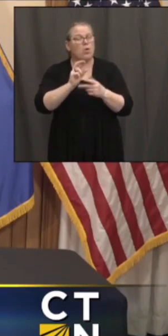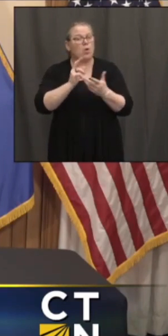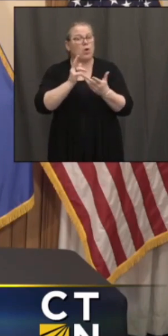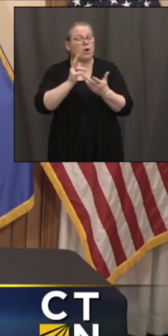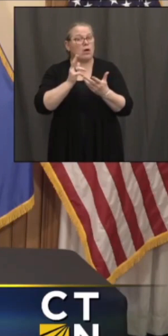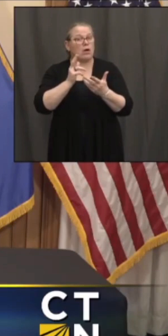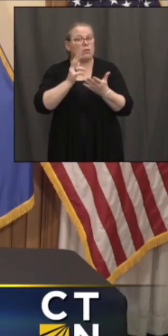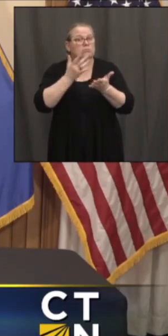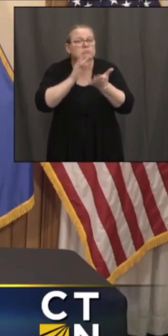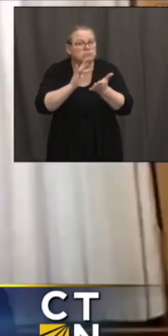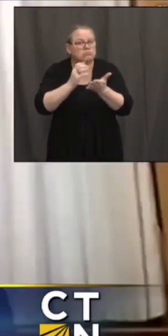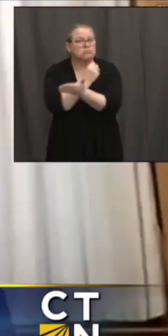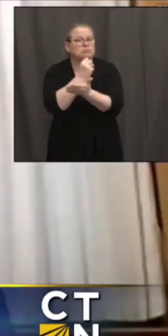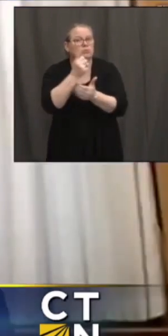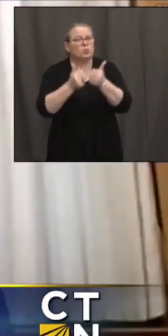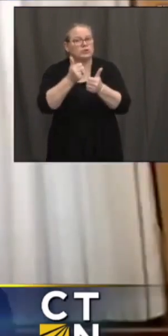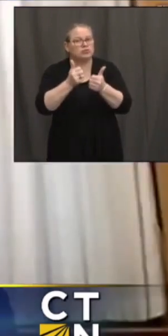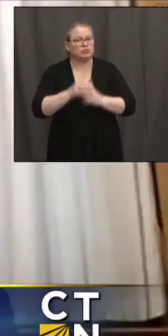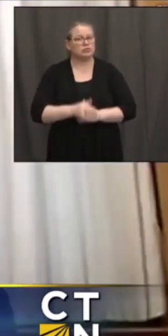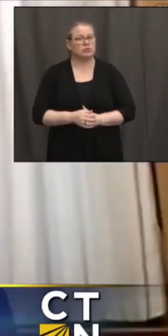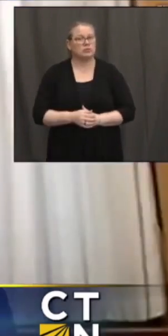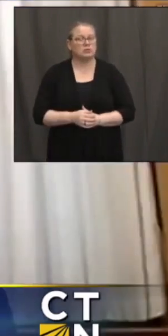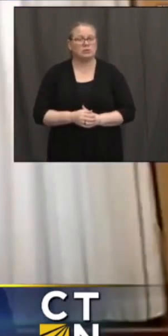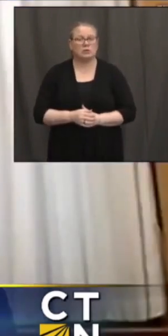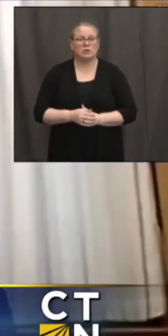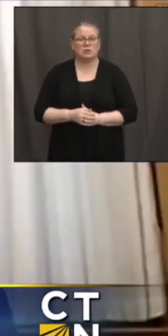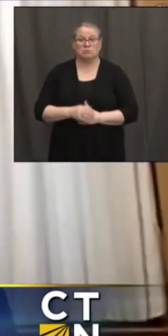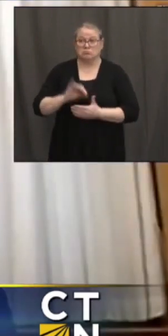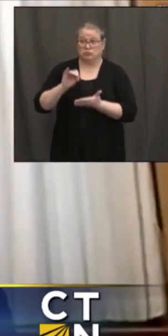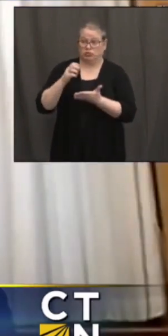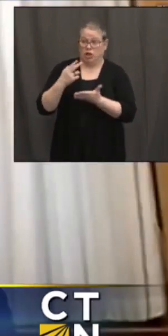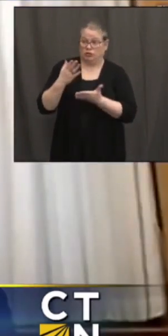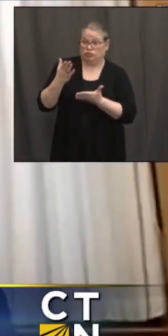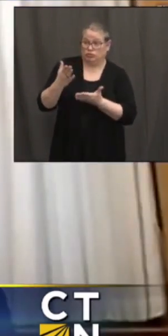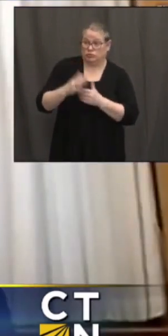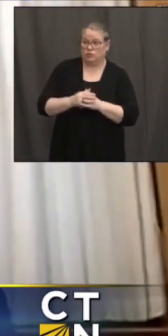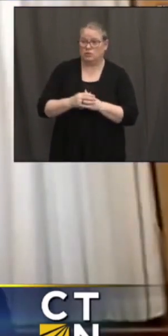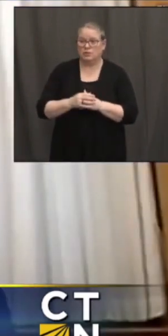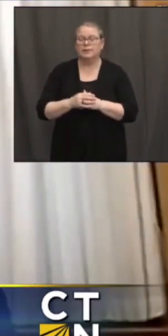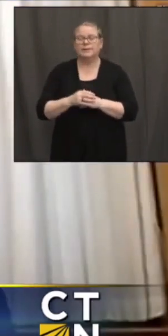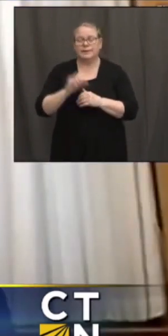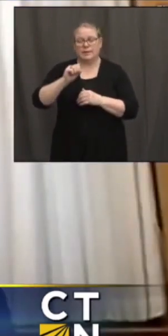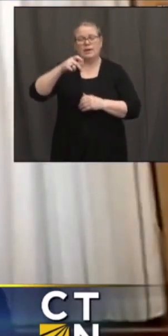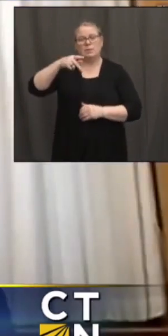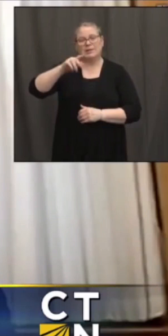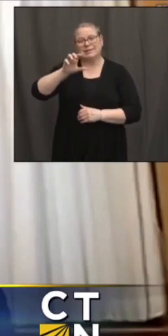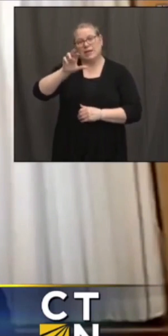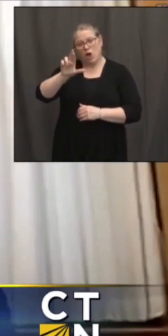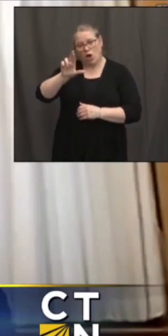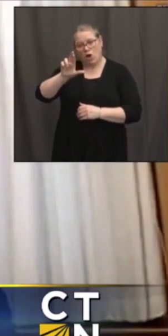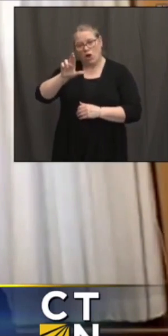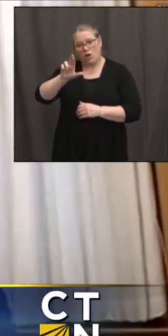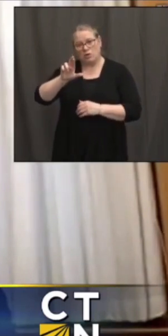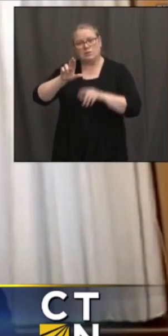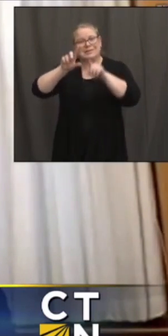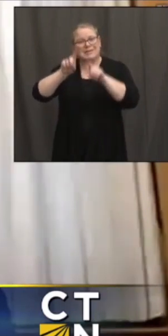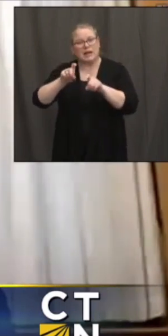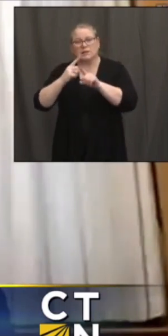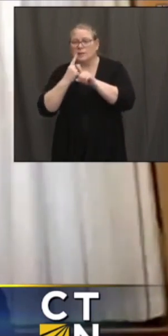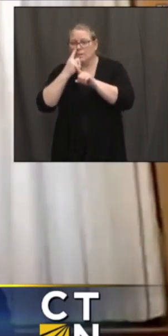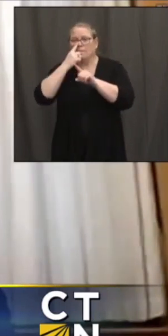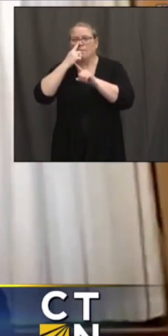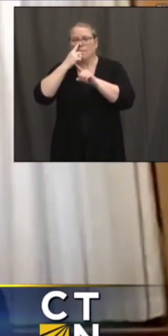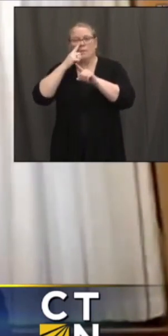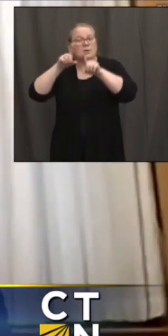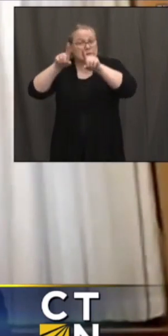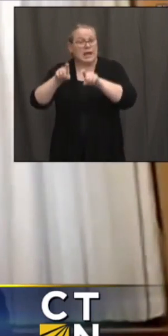I mentioned, in the PCR testing, there is a signature in the test results that are consistent with